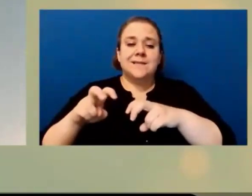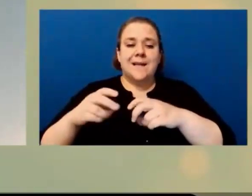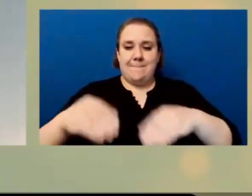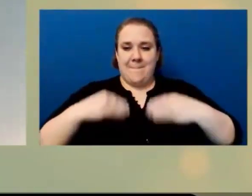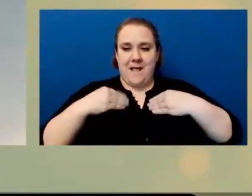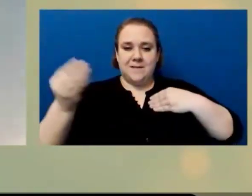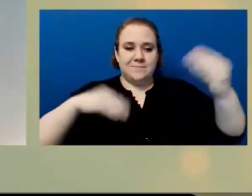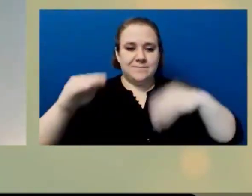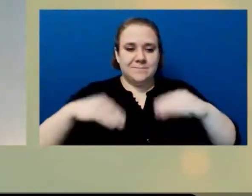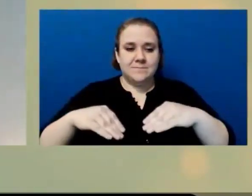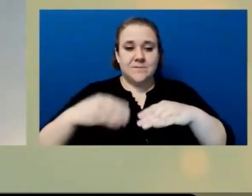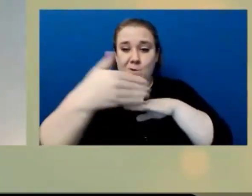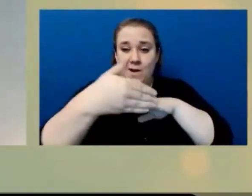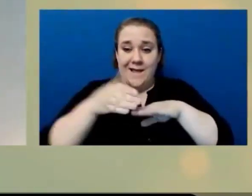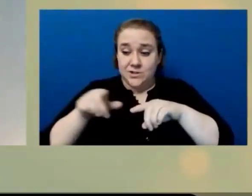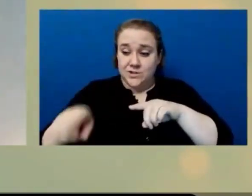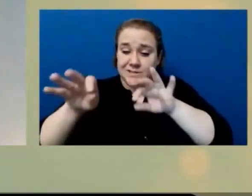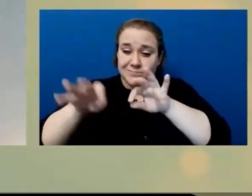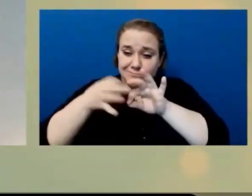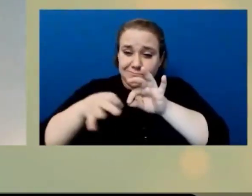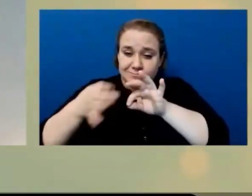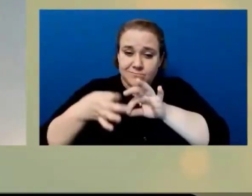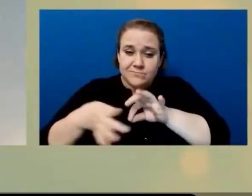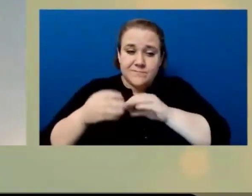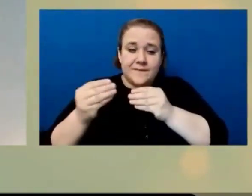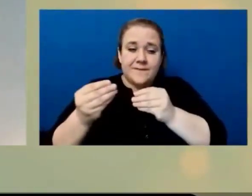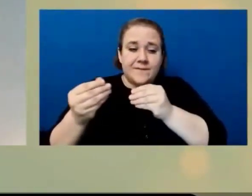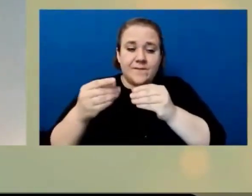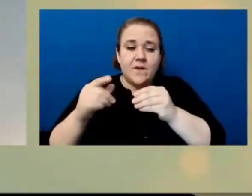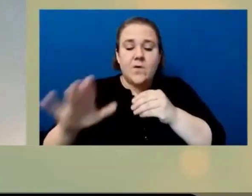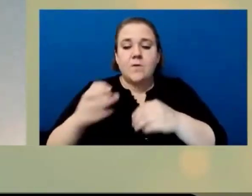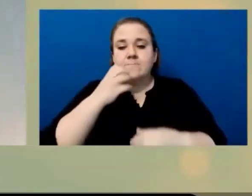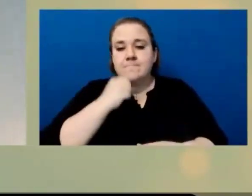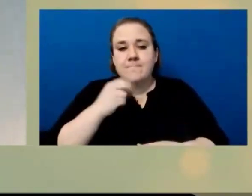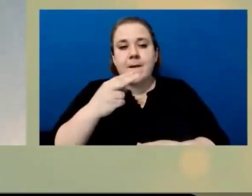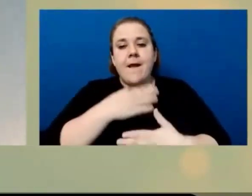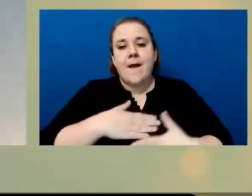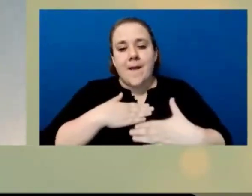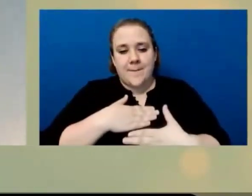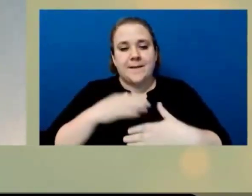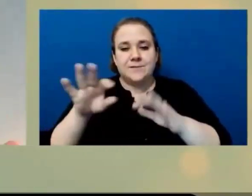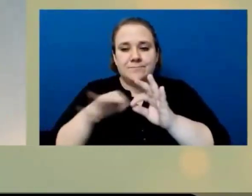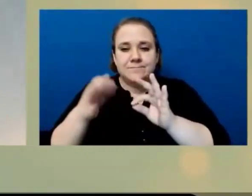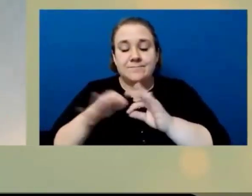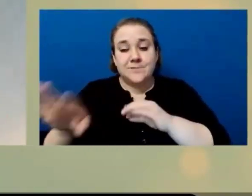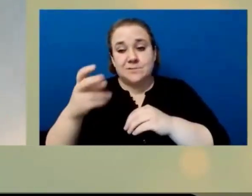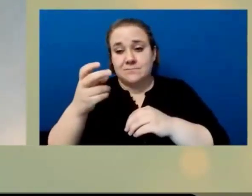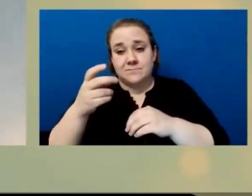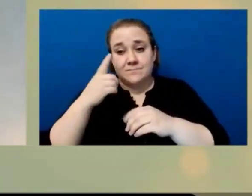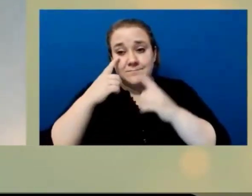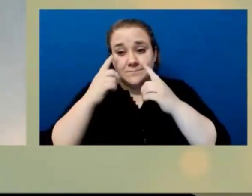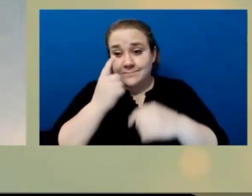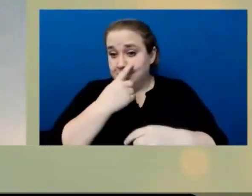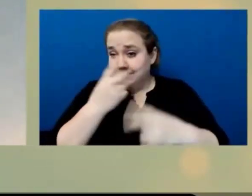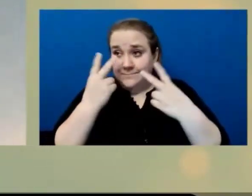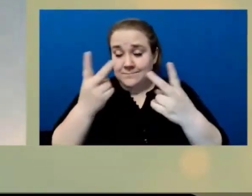of, the mail deliverer's son, her cousin-in-law's, grandson's, newborn child. They're all ours, she